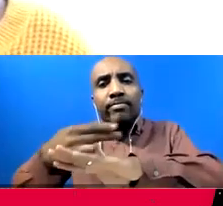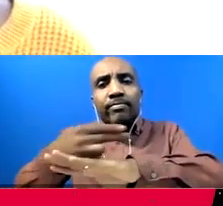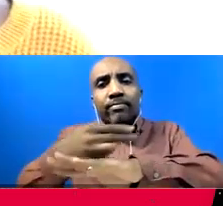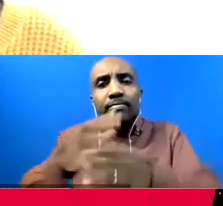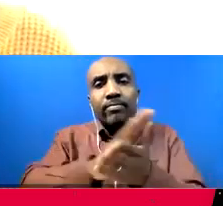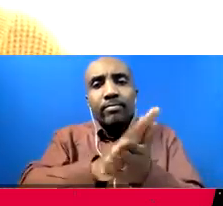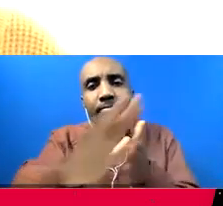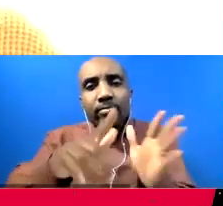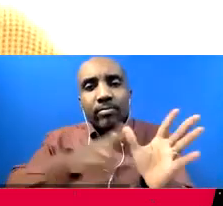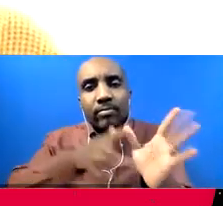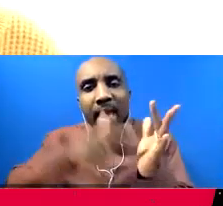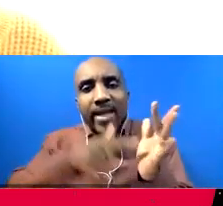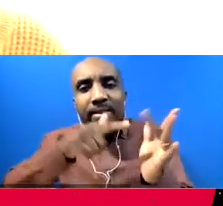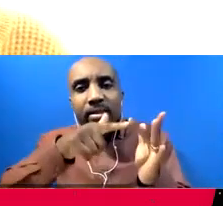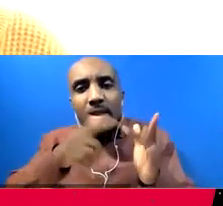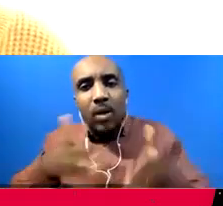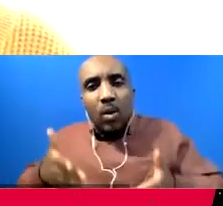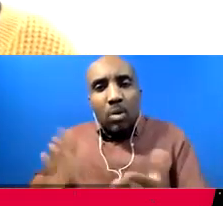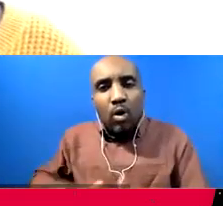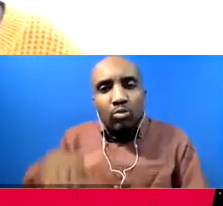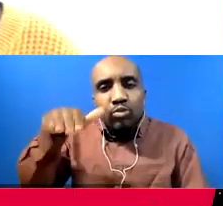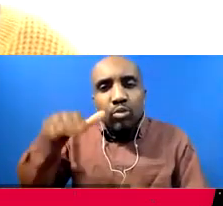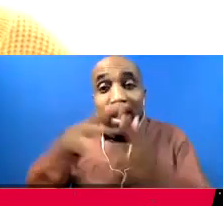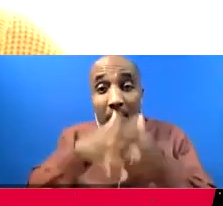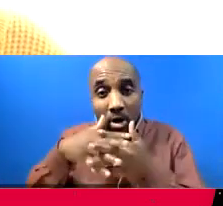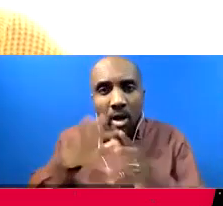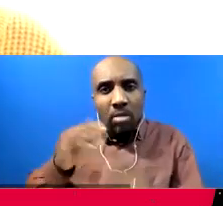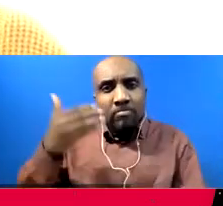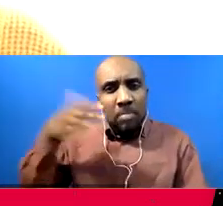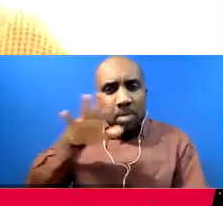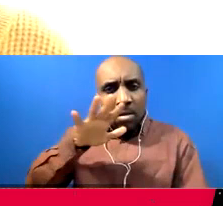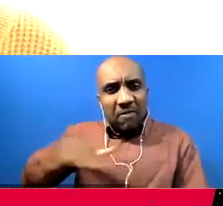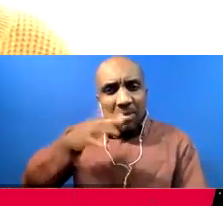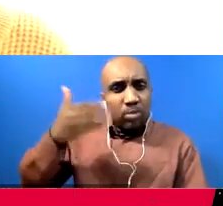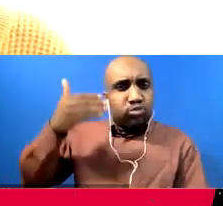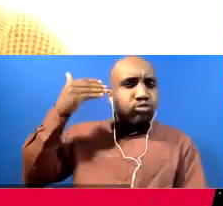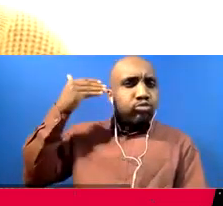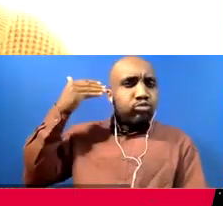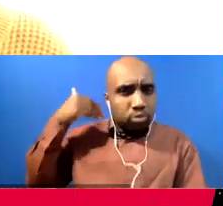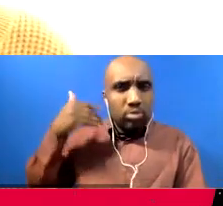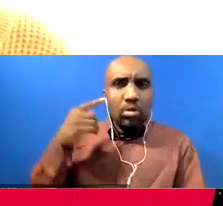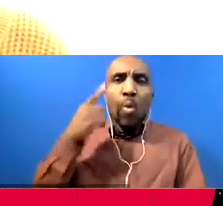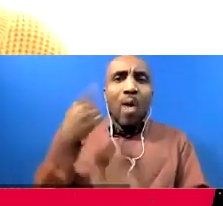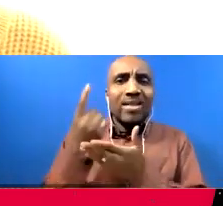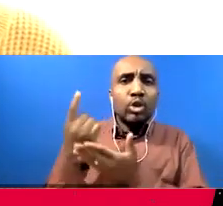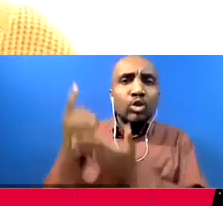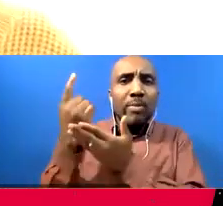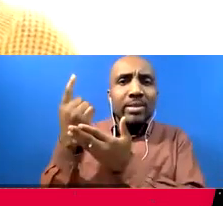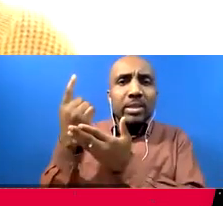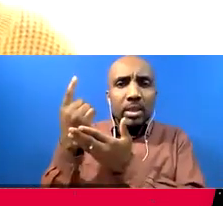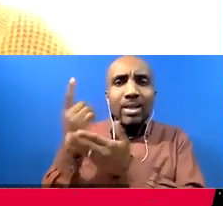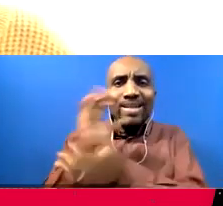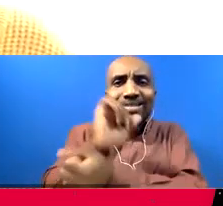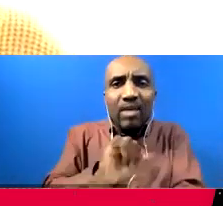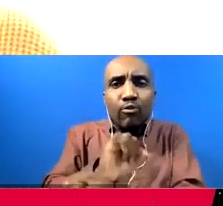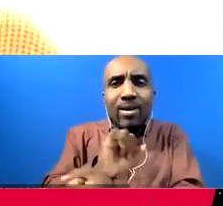and raised in the US, I've grown up with the knowledge that my ancestors fought against white supremacy, slavery, and colonization and won. So